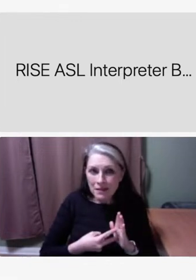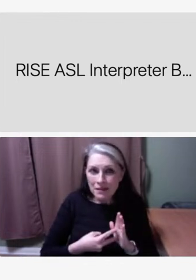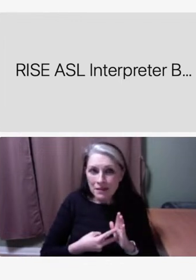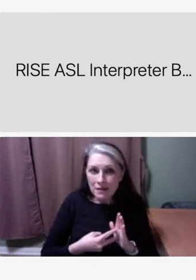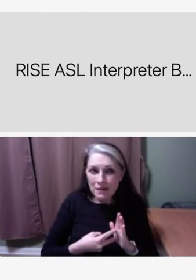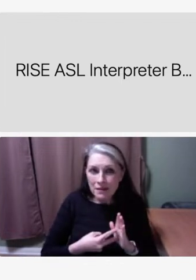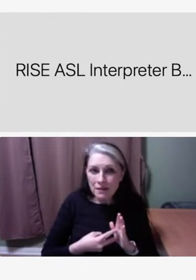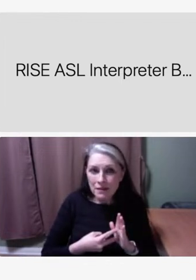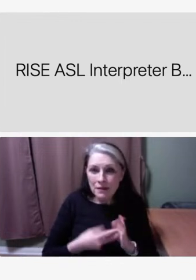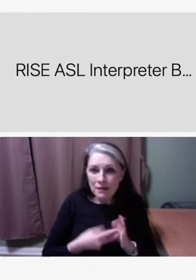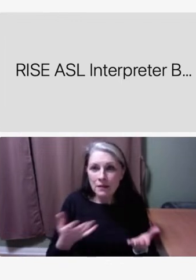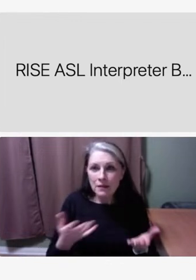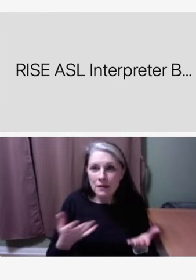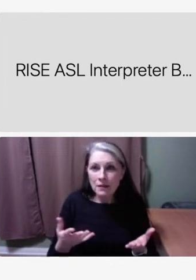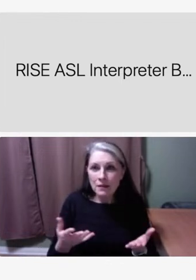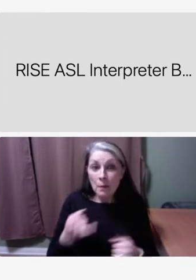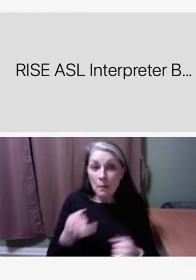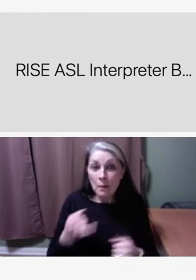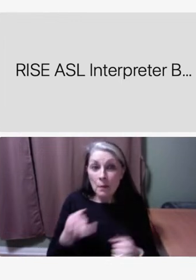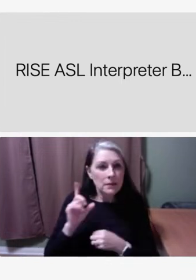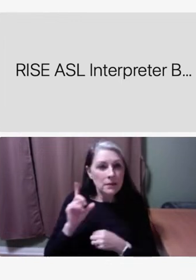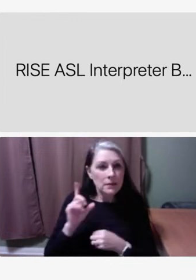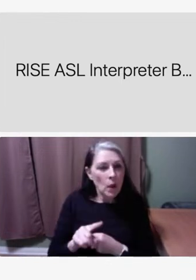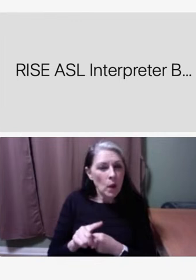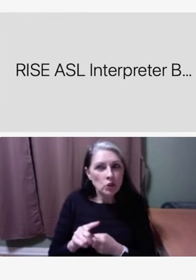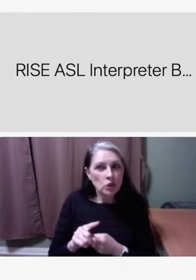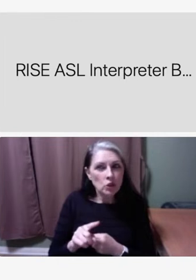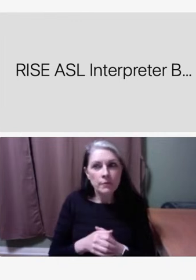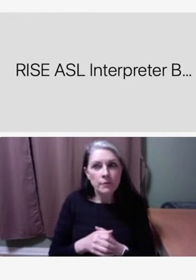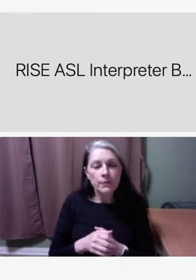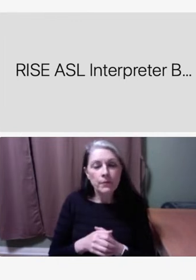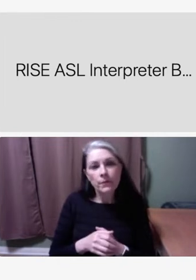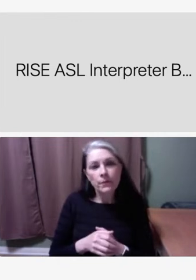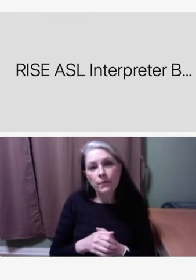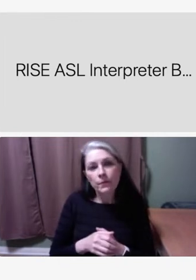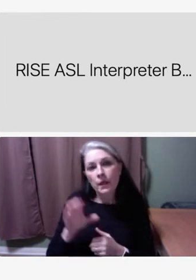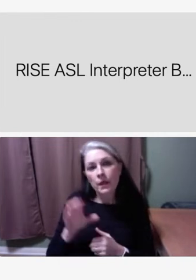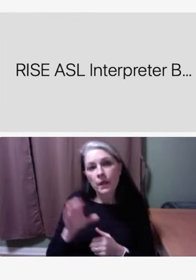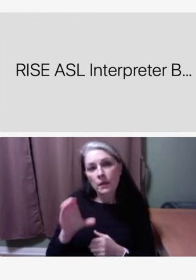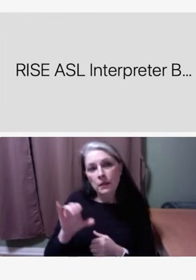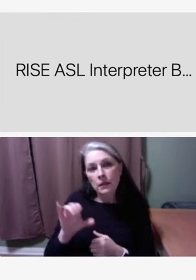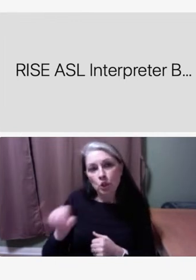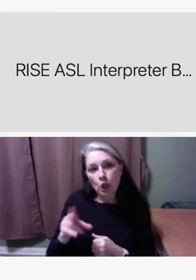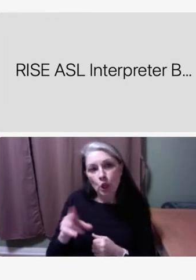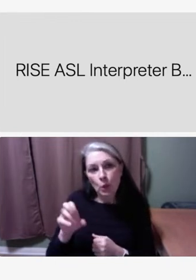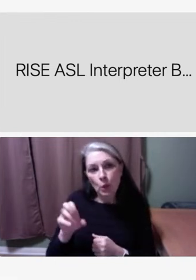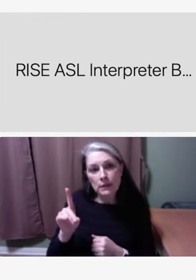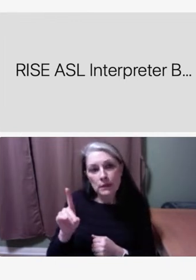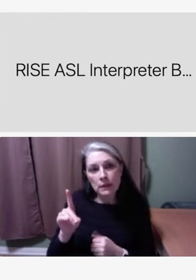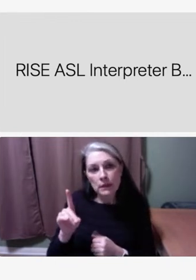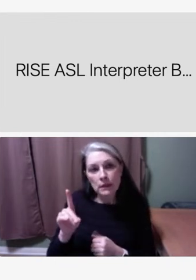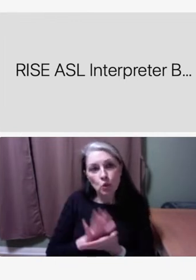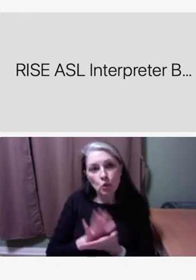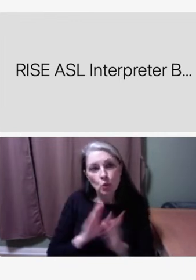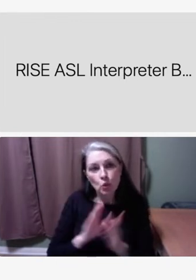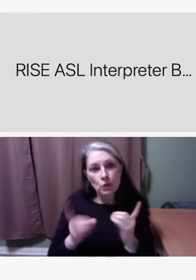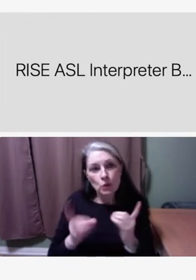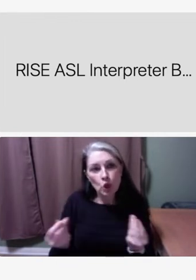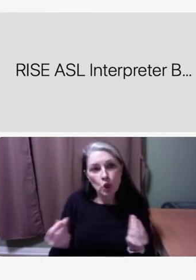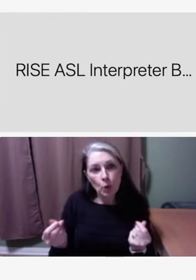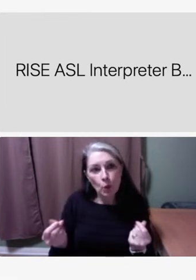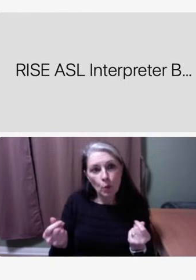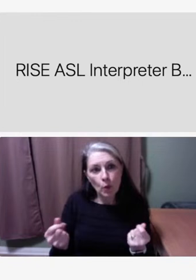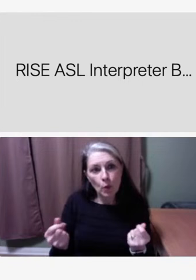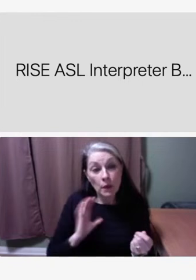last question is, since it's Cone Joint Unified School District property, will our students have